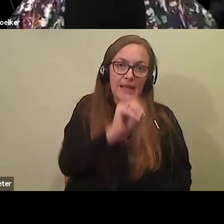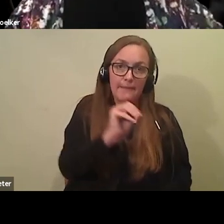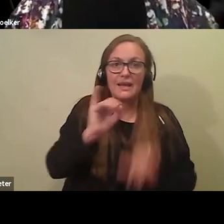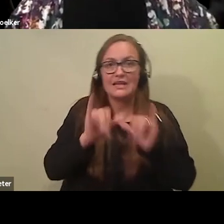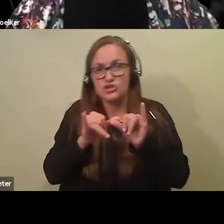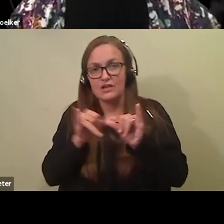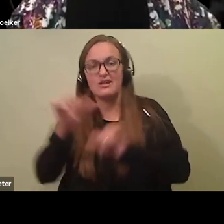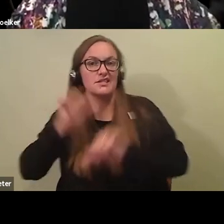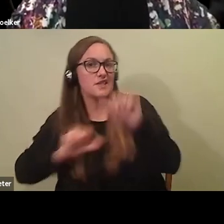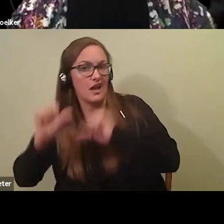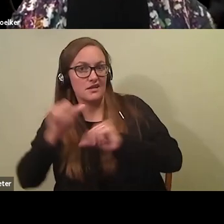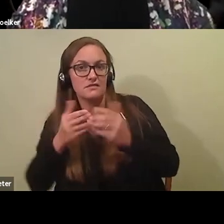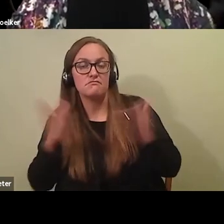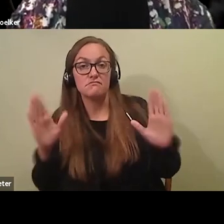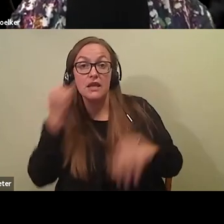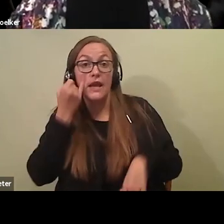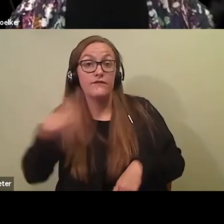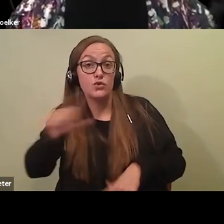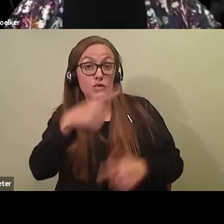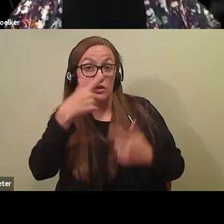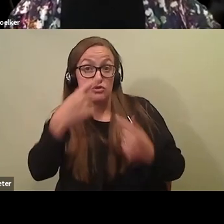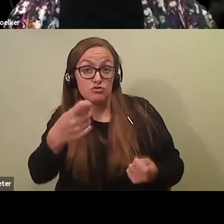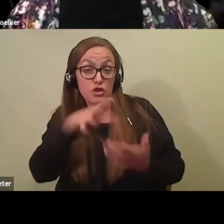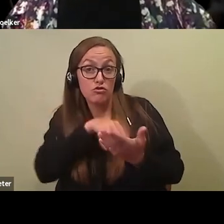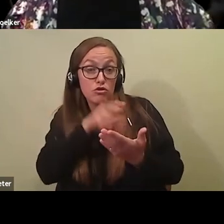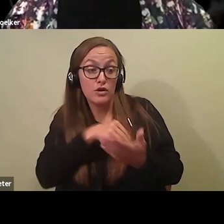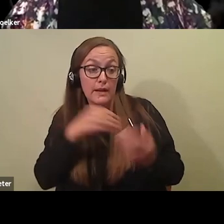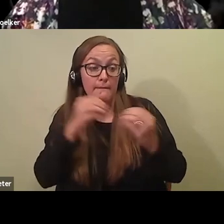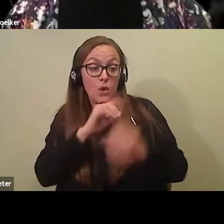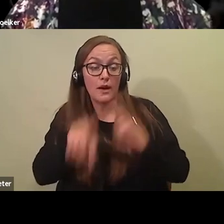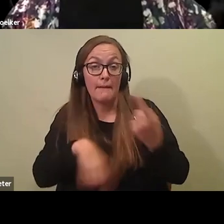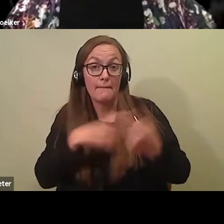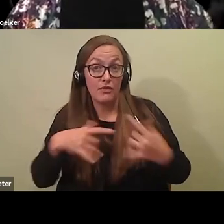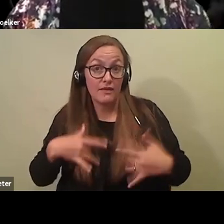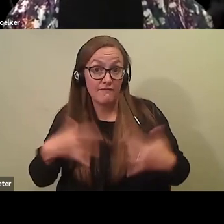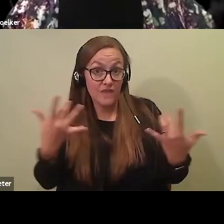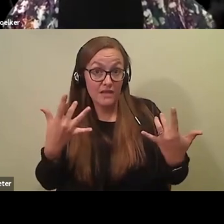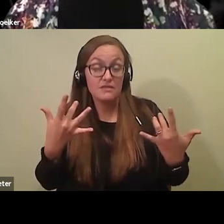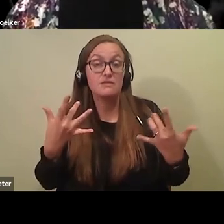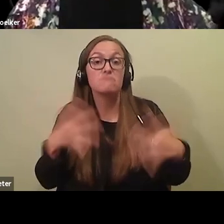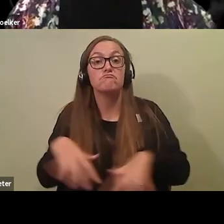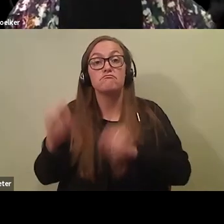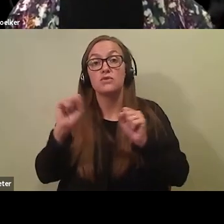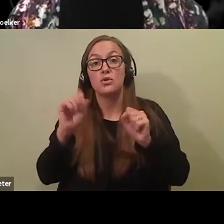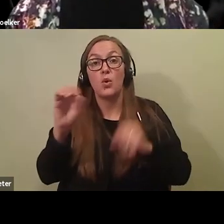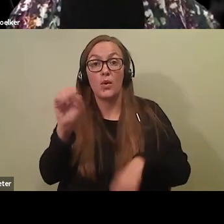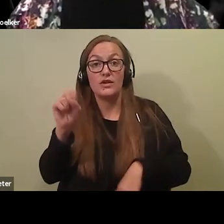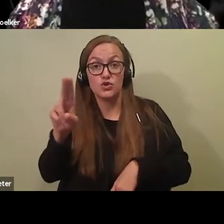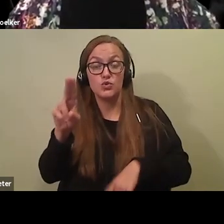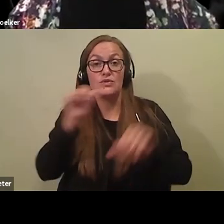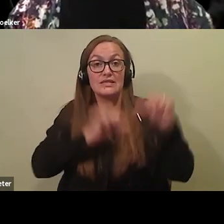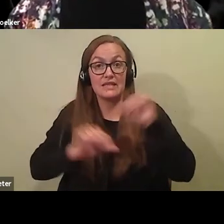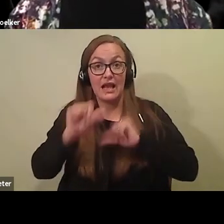in general. And so if you're interested in learning more about those events being hosted by Ohio State's various science